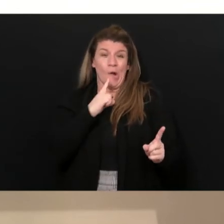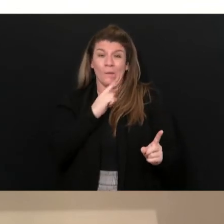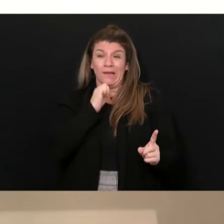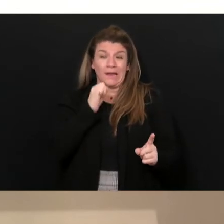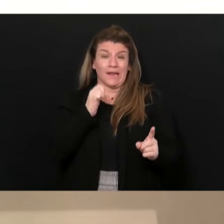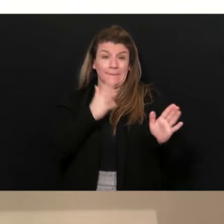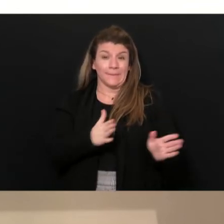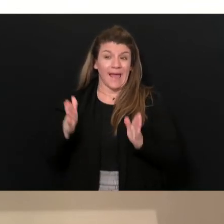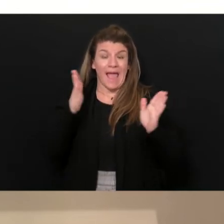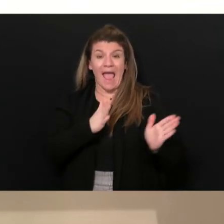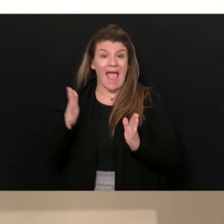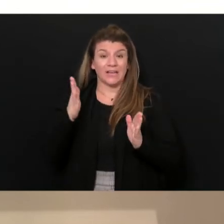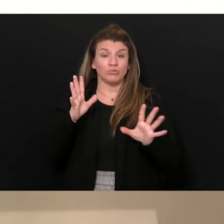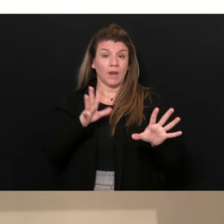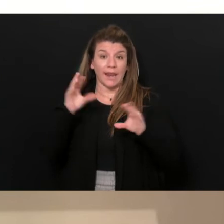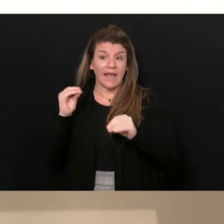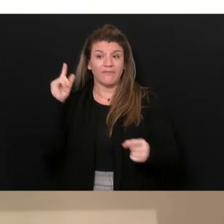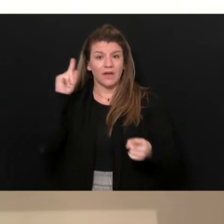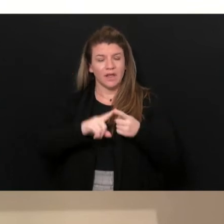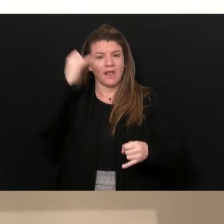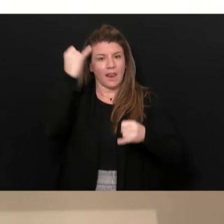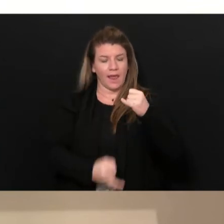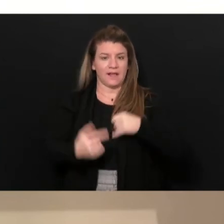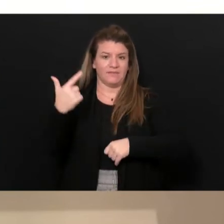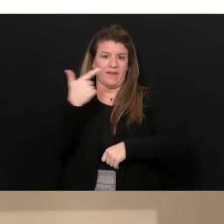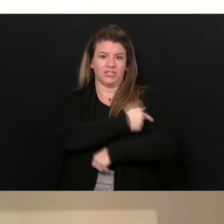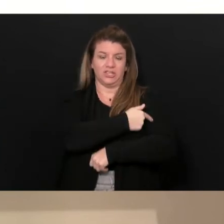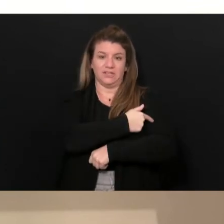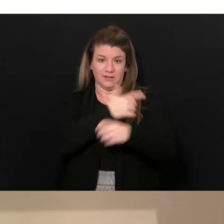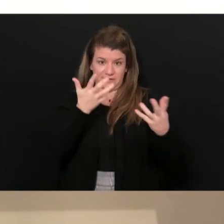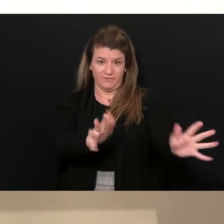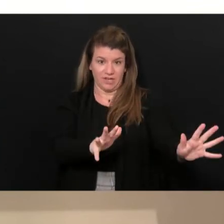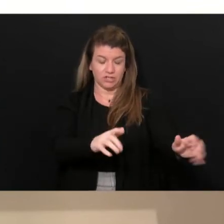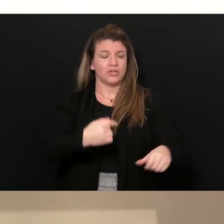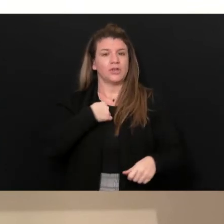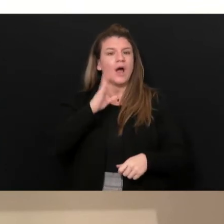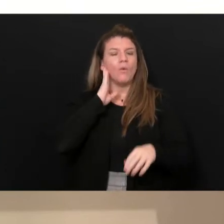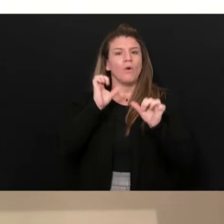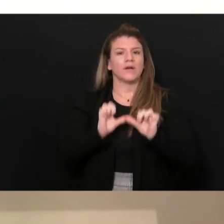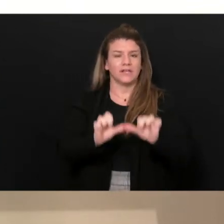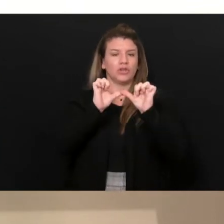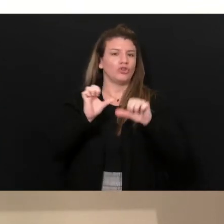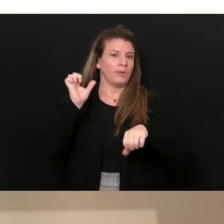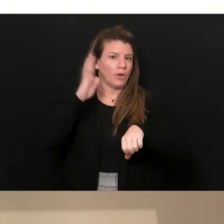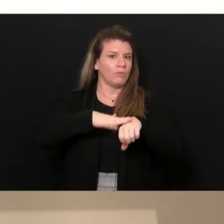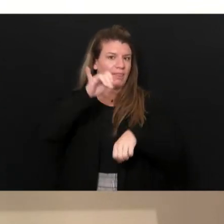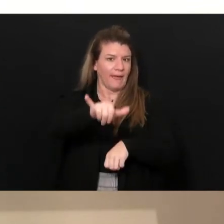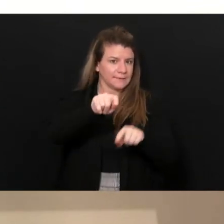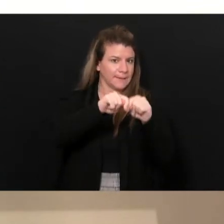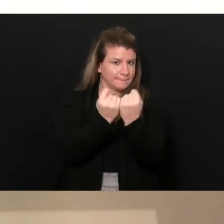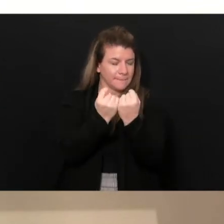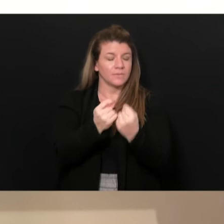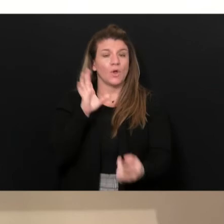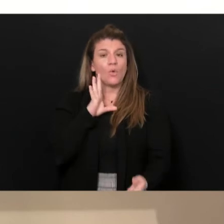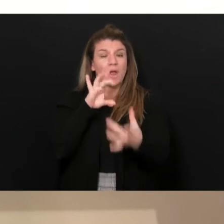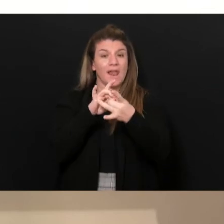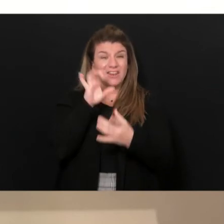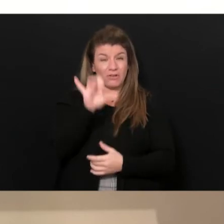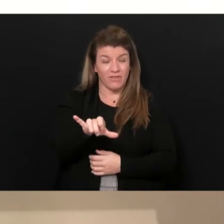last vaccines are done down the road. So we will continue to be on that. Related to